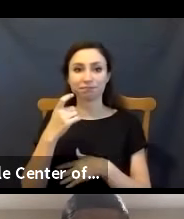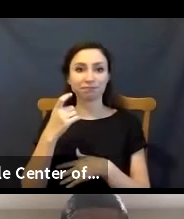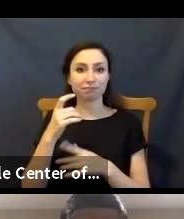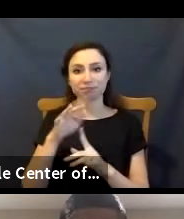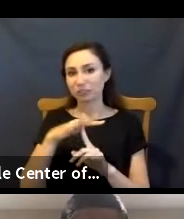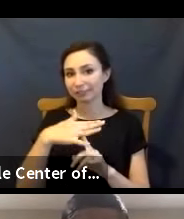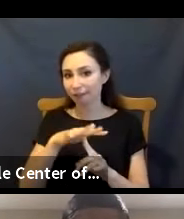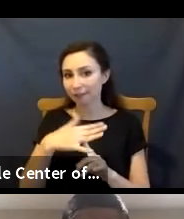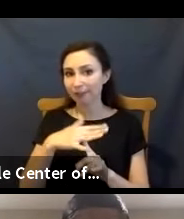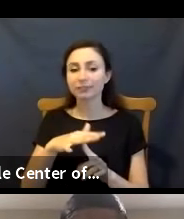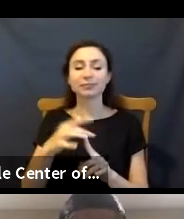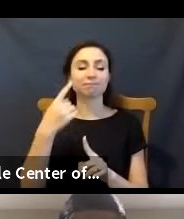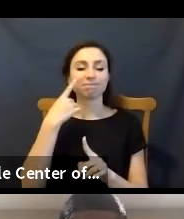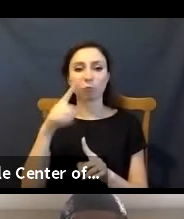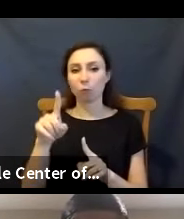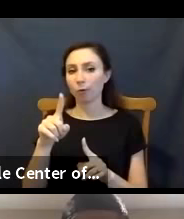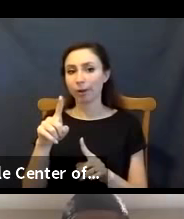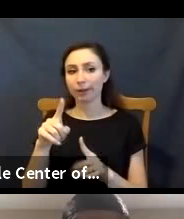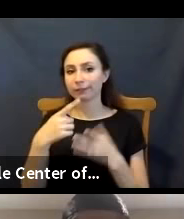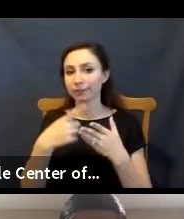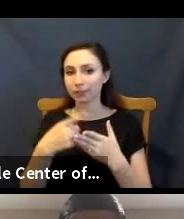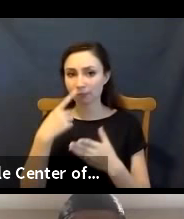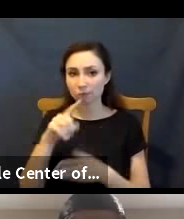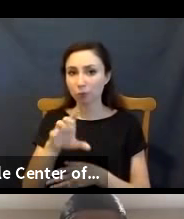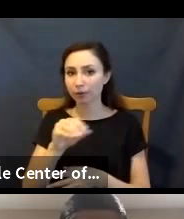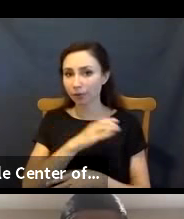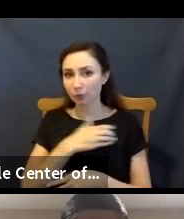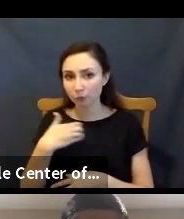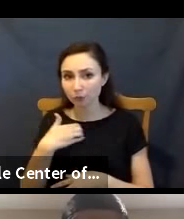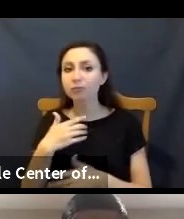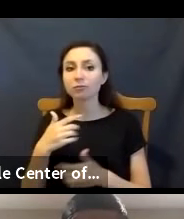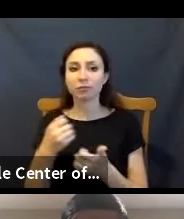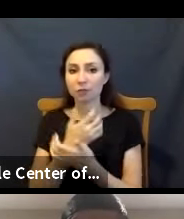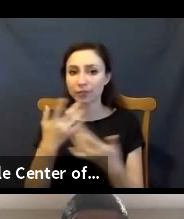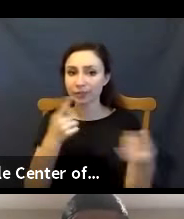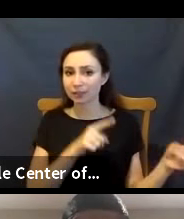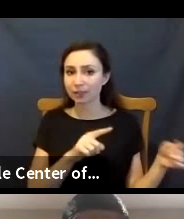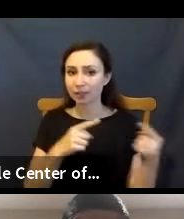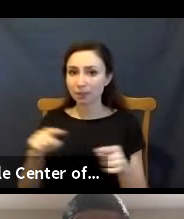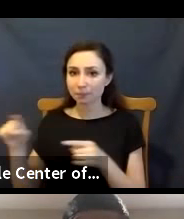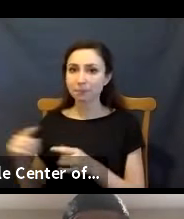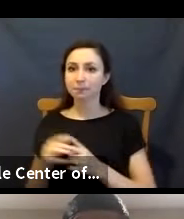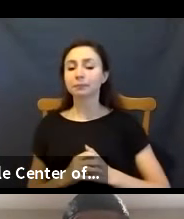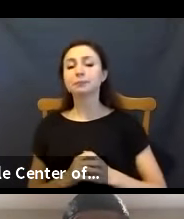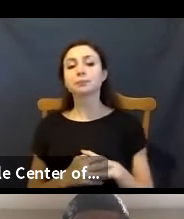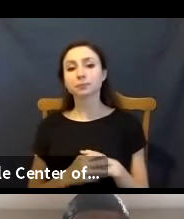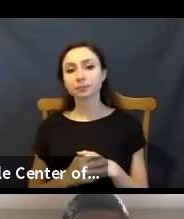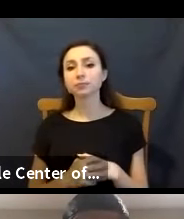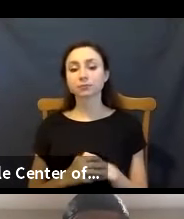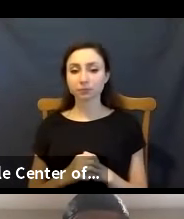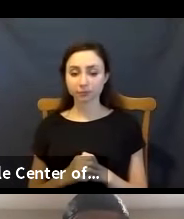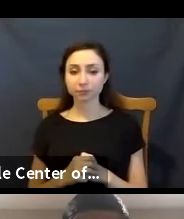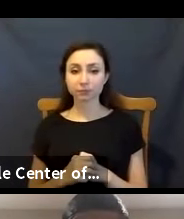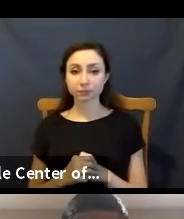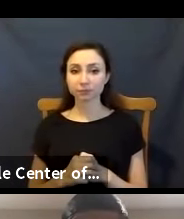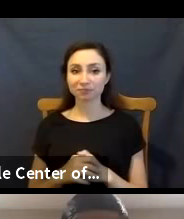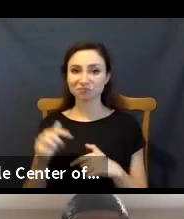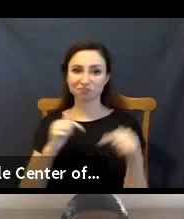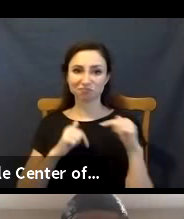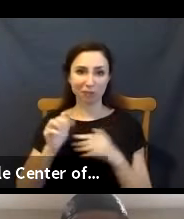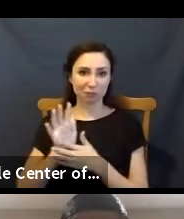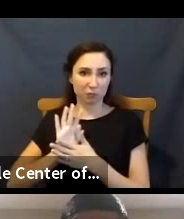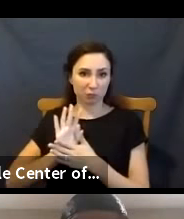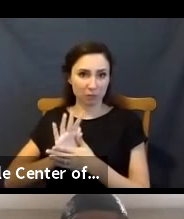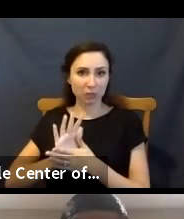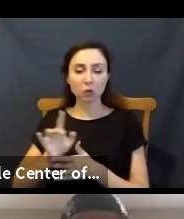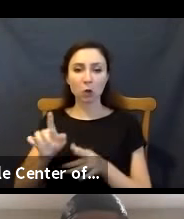county commission and everything else that's going on, is that, and even even back to the video a bit, is